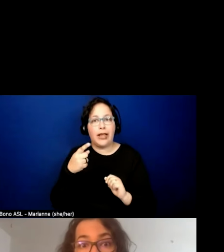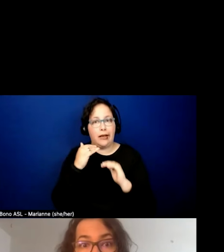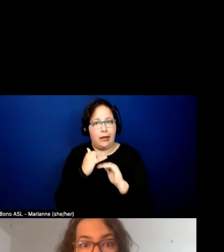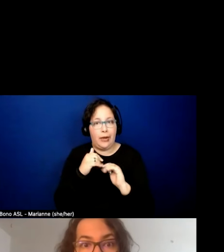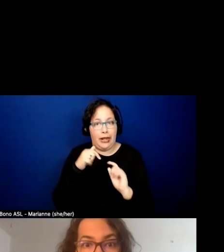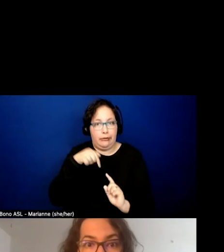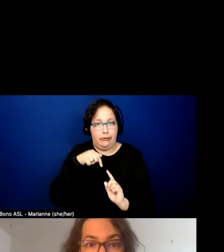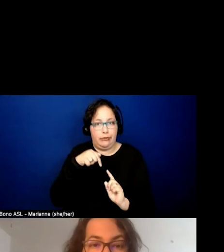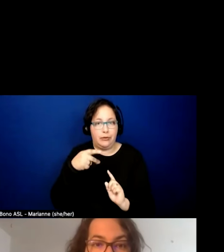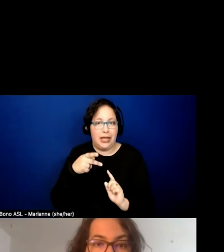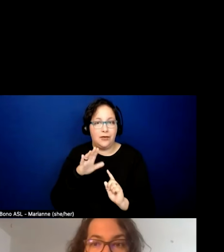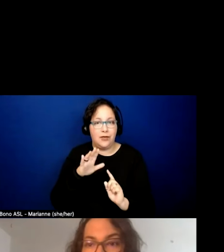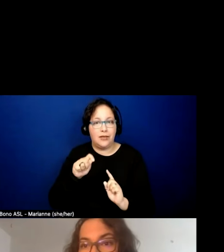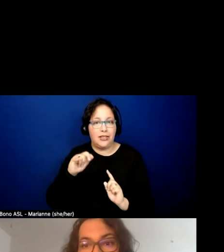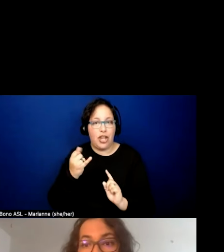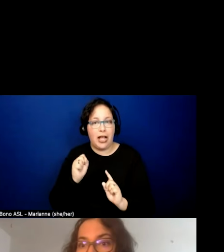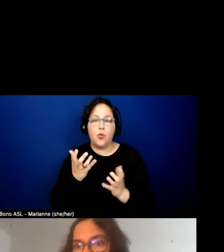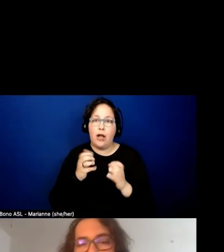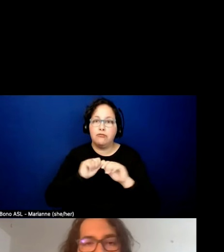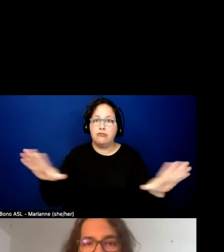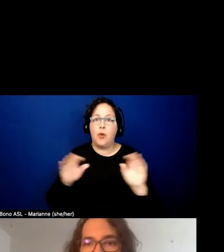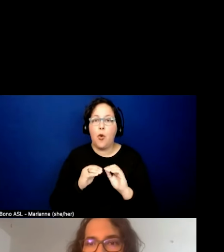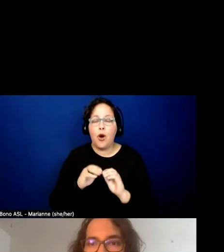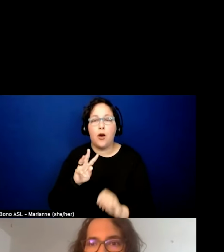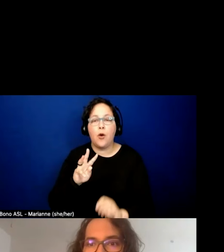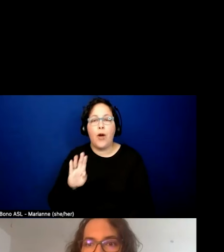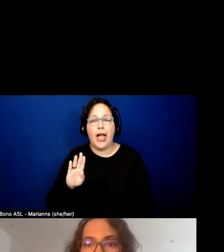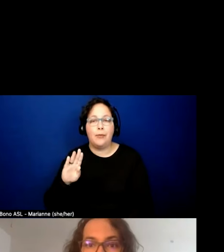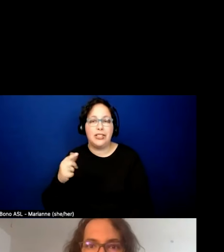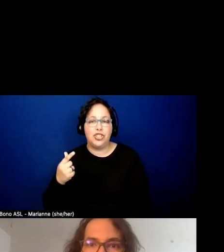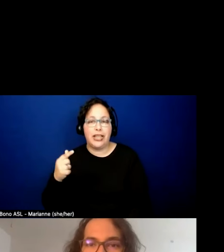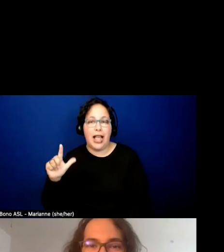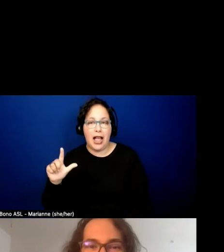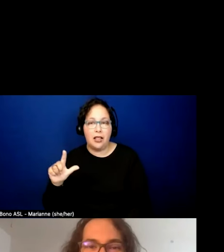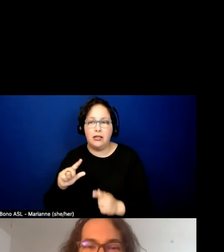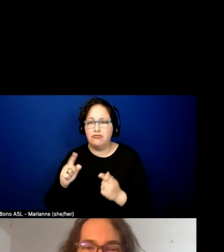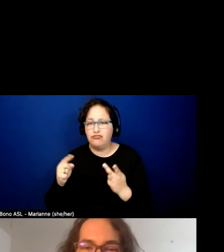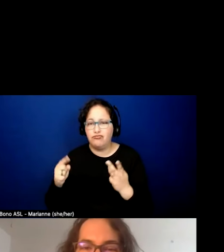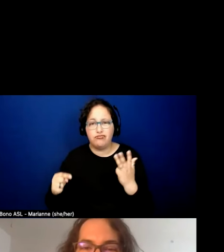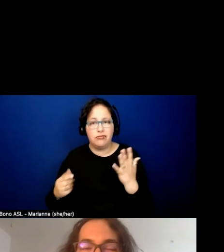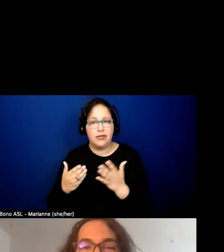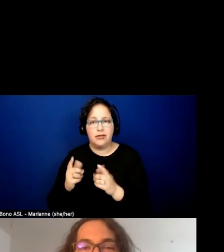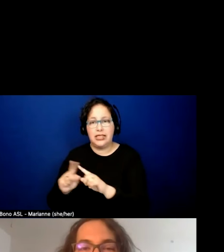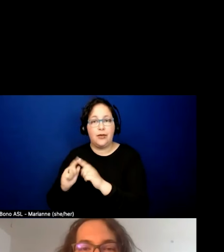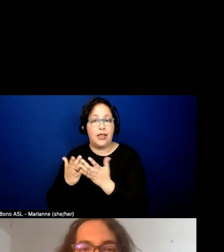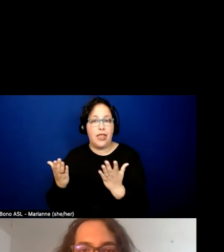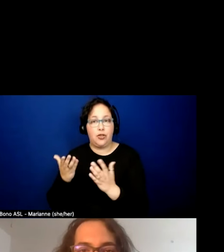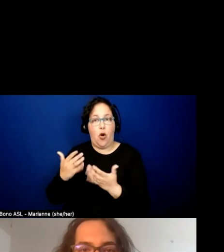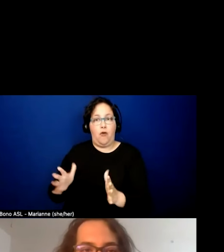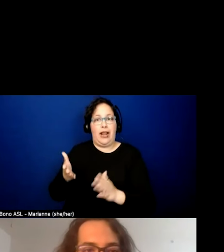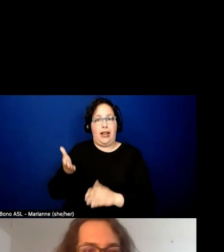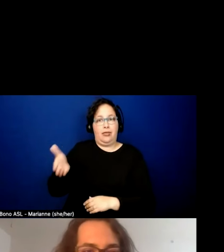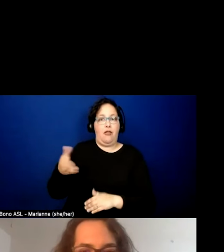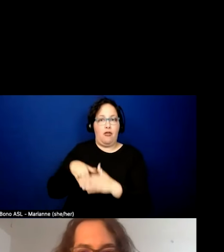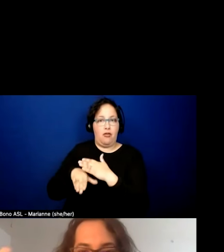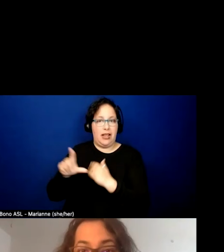create with p5.js, including like WebGL and all these other things that exist in the library already. But I'll talk a little